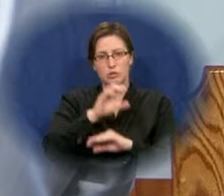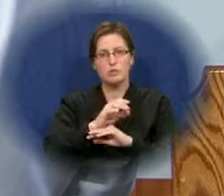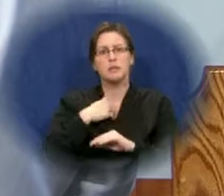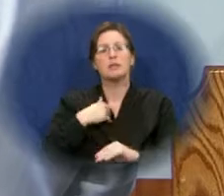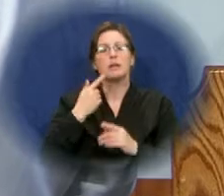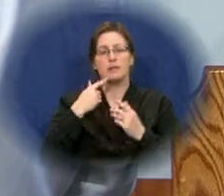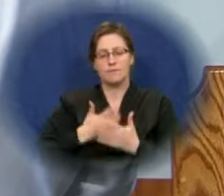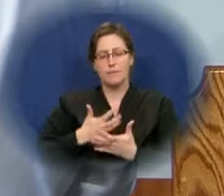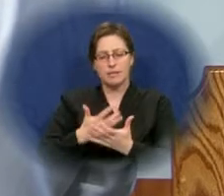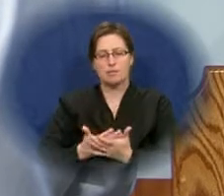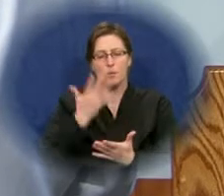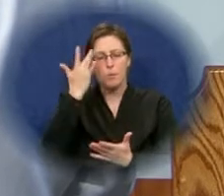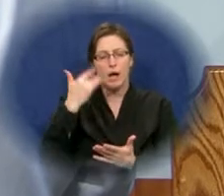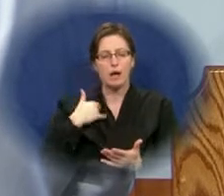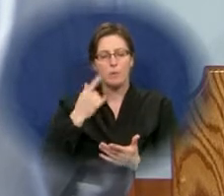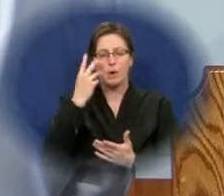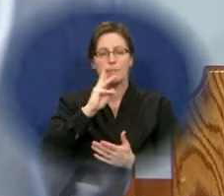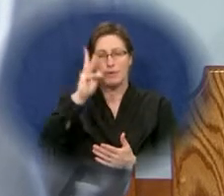I believe in one holy, catholic, and apostolic church.